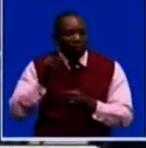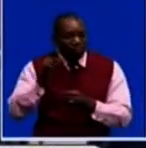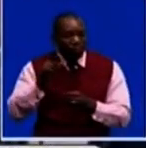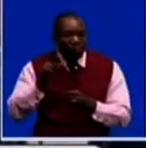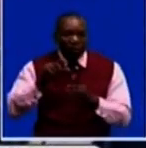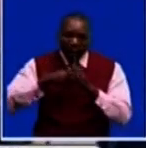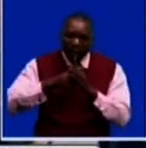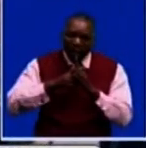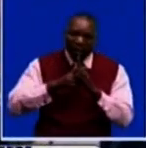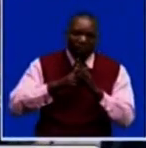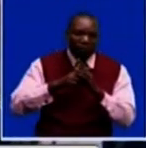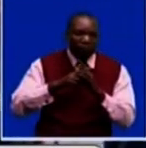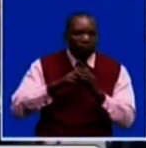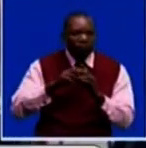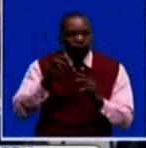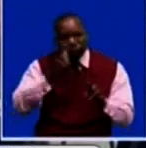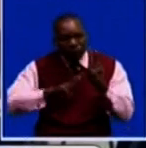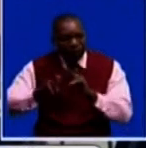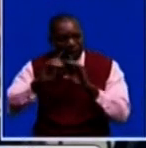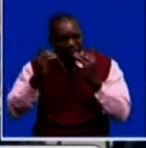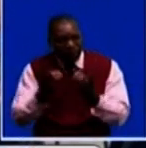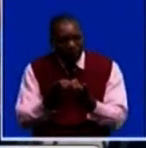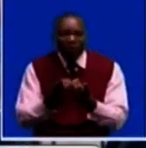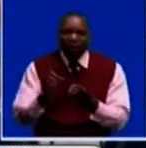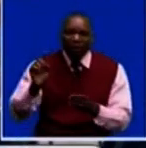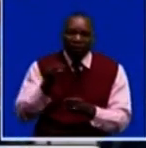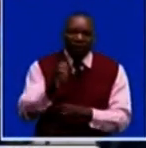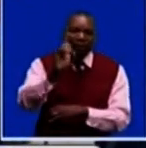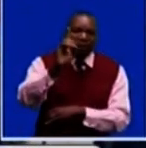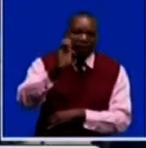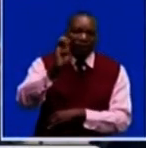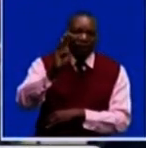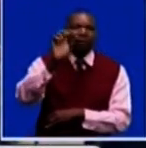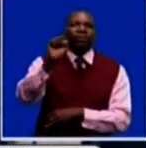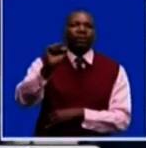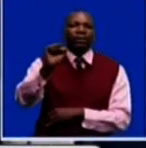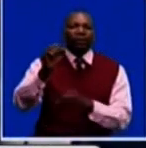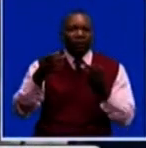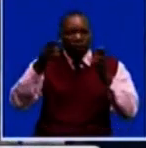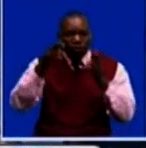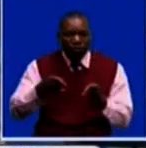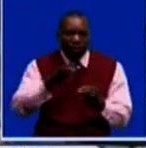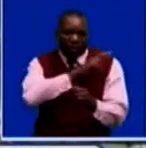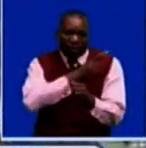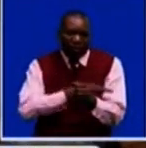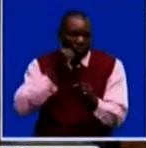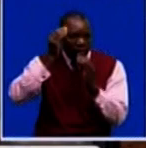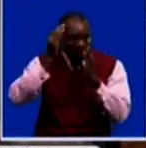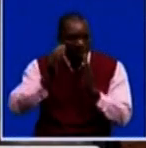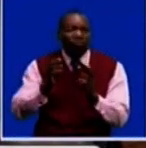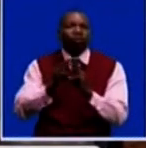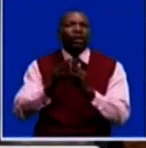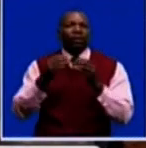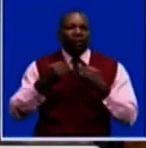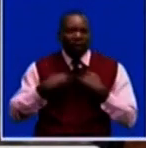districts with a meeting with all the 12 district education board secretaries, DEBs, and human resource officers. You